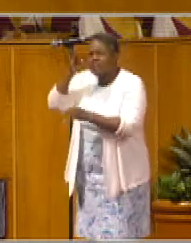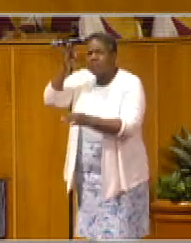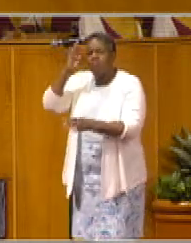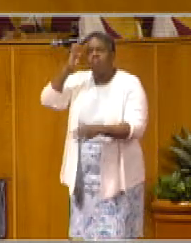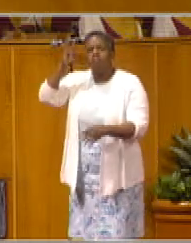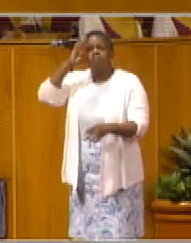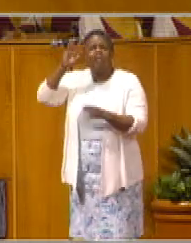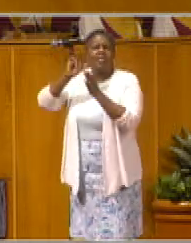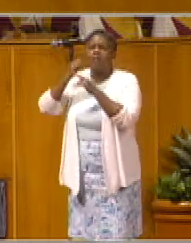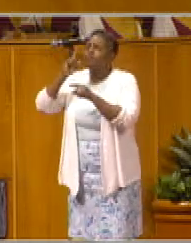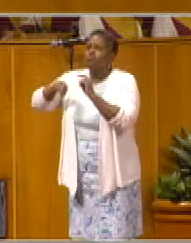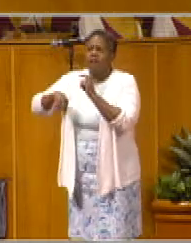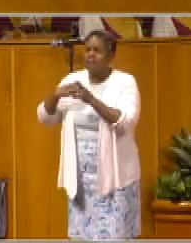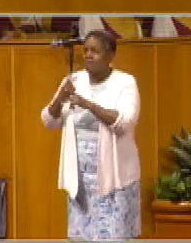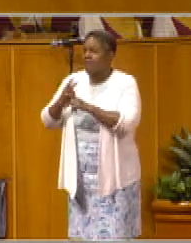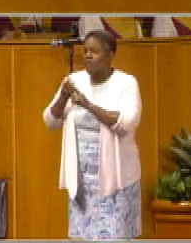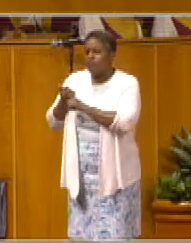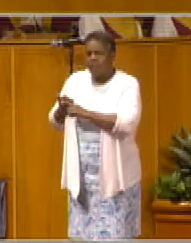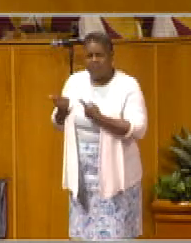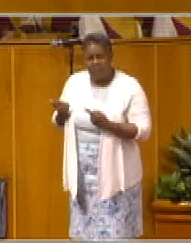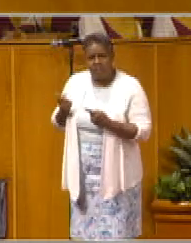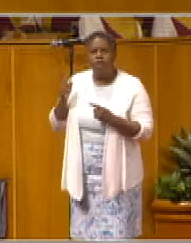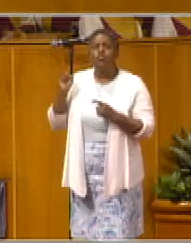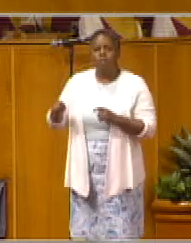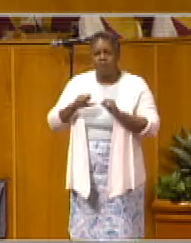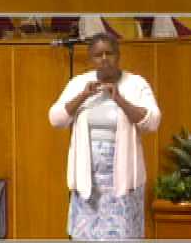you don't take care of your body.